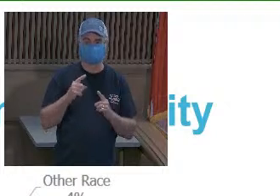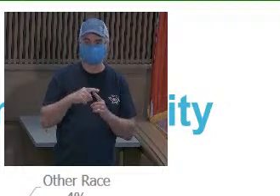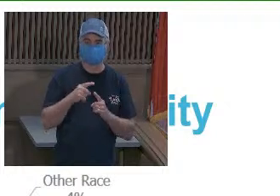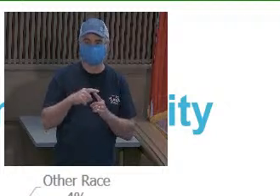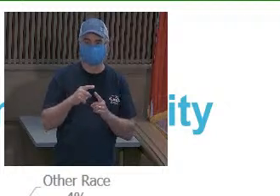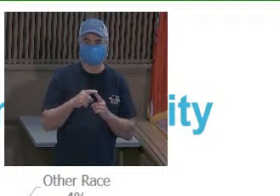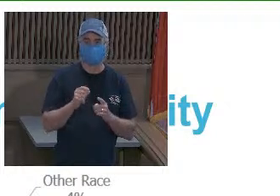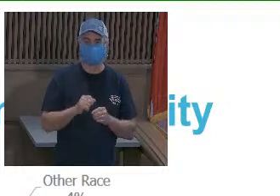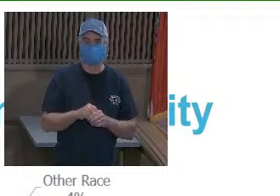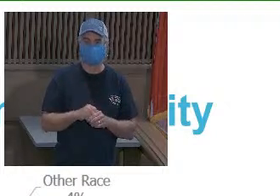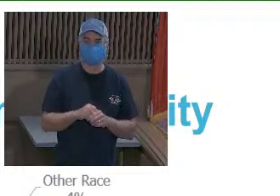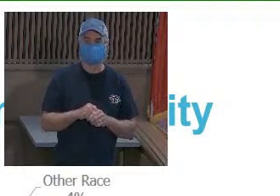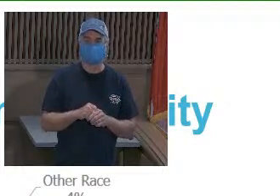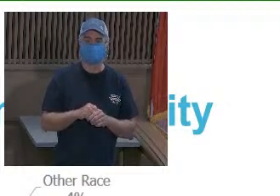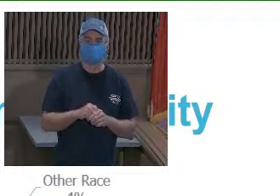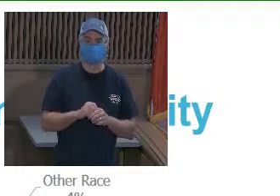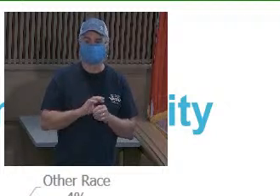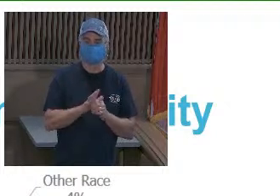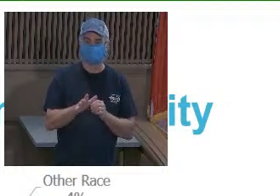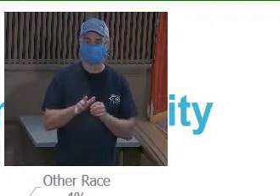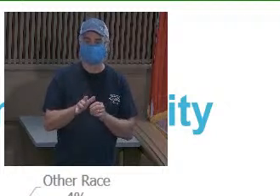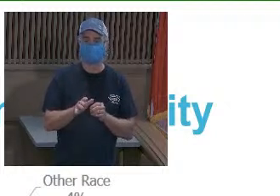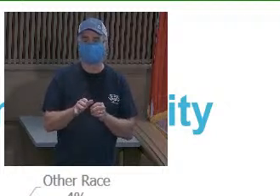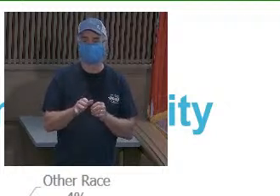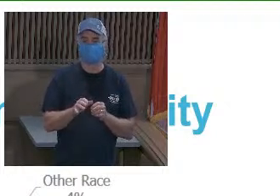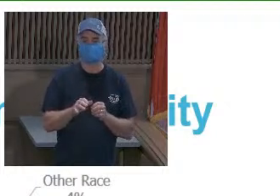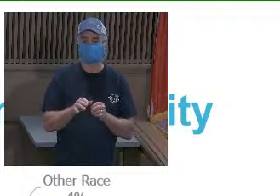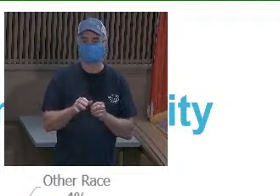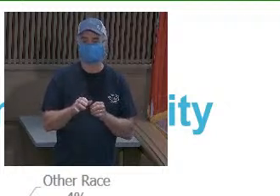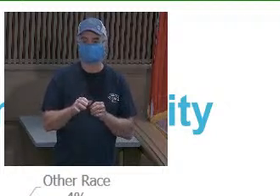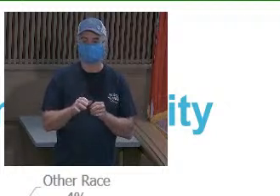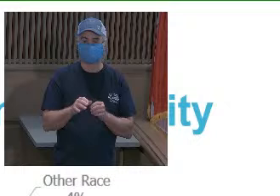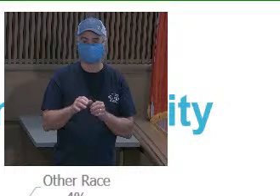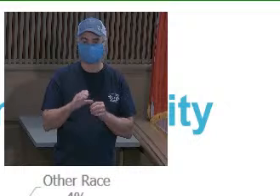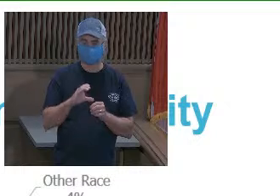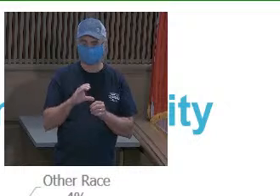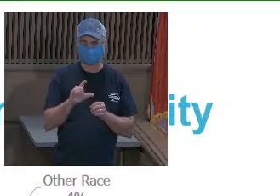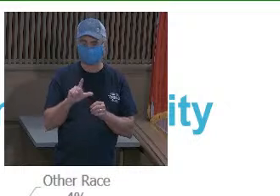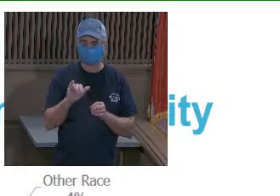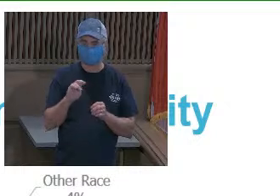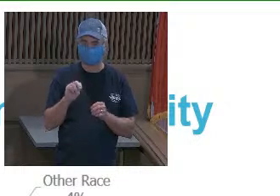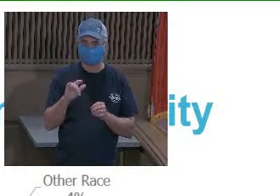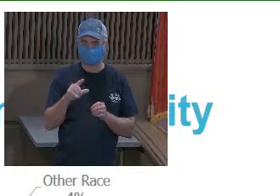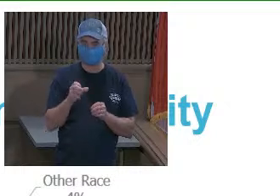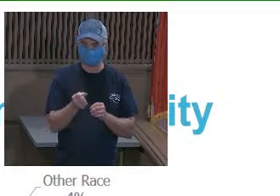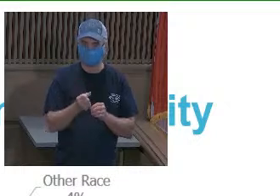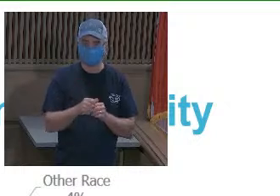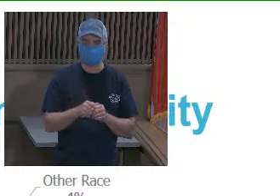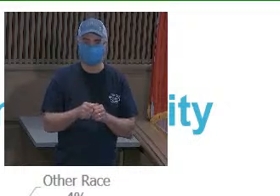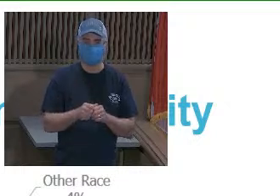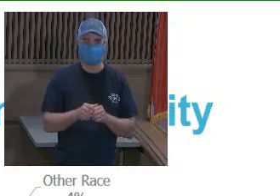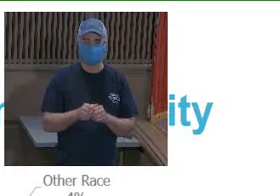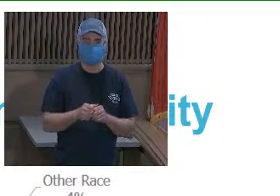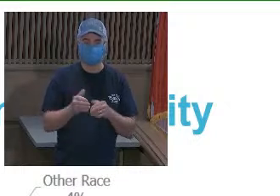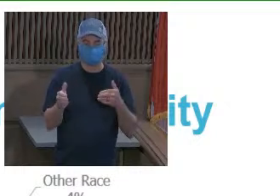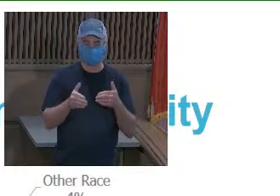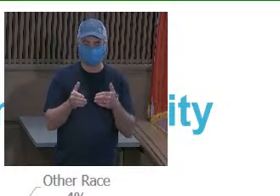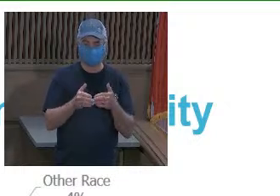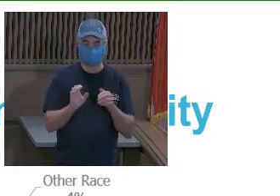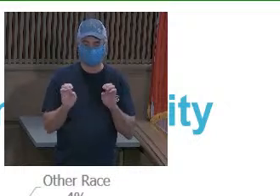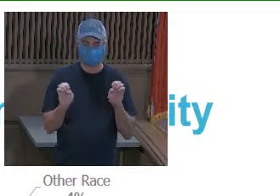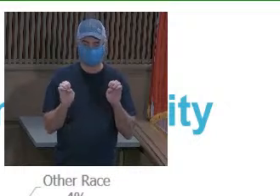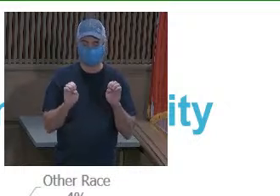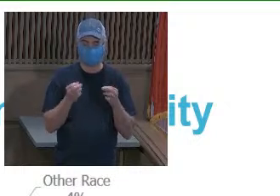COVID-19 ambulatory clinics, or we will actually next week open those, just across from our emergency room in